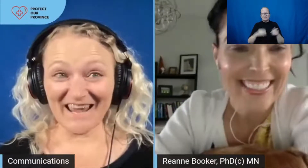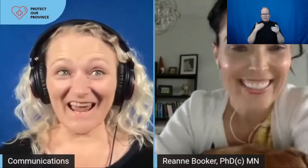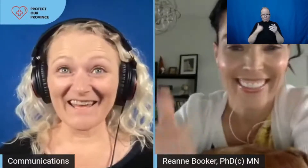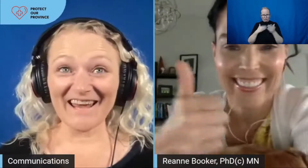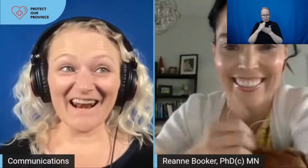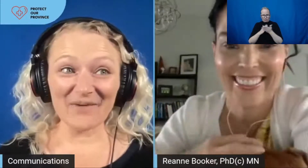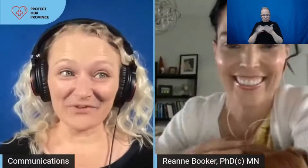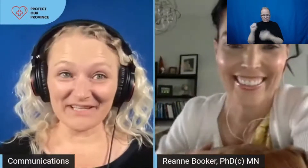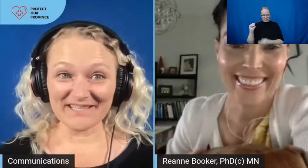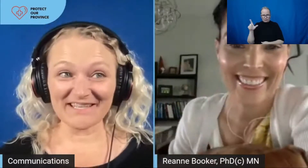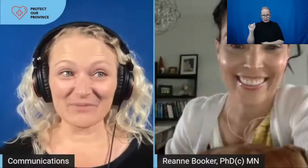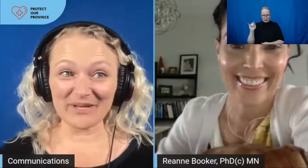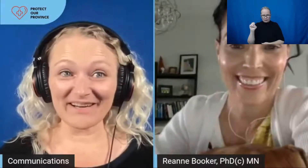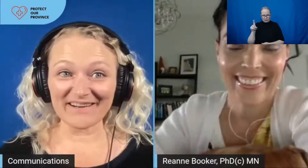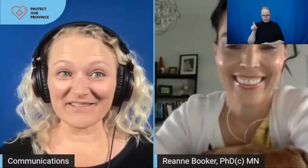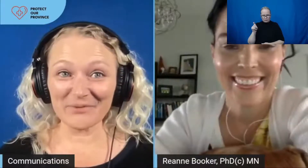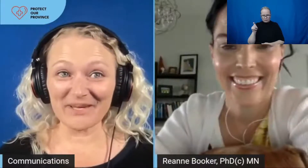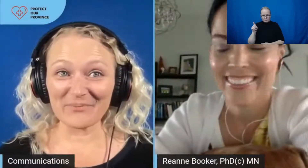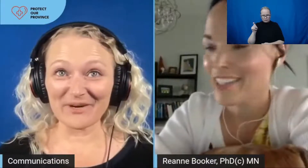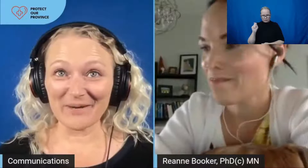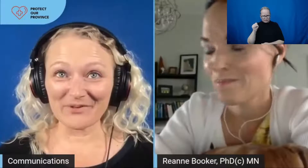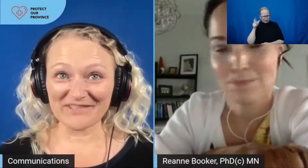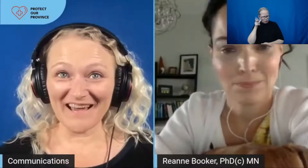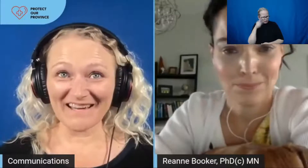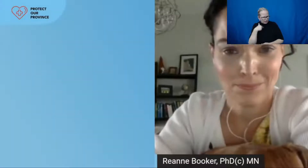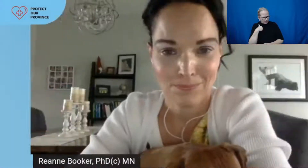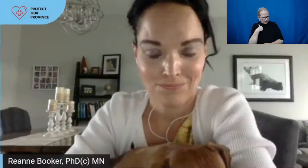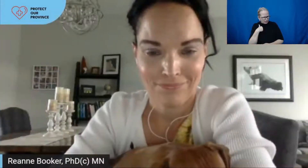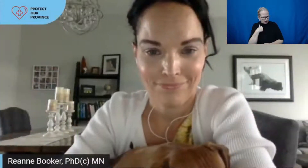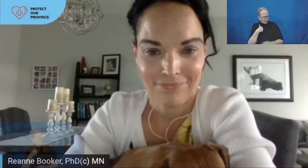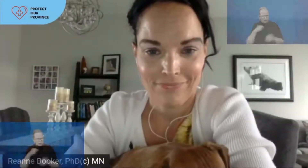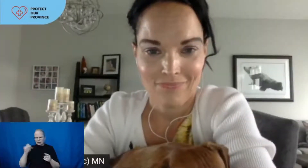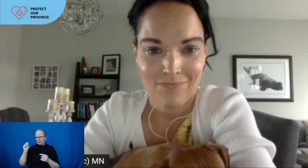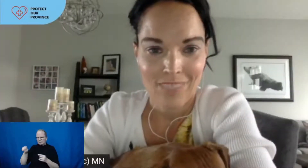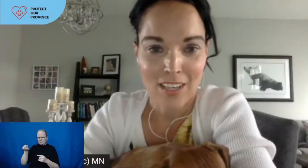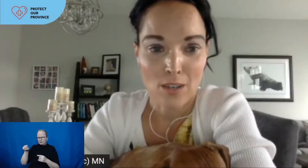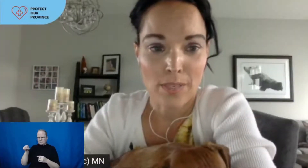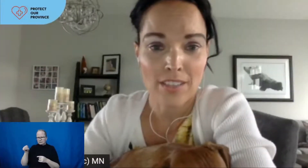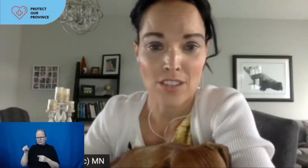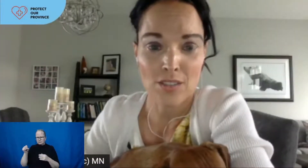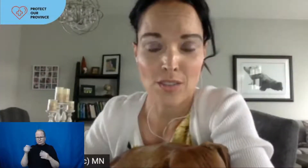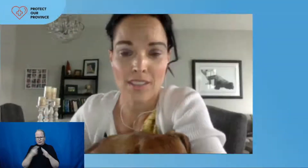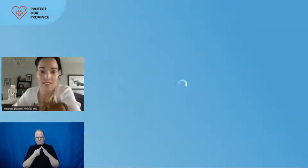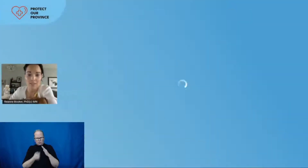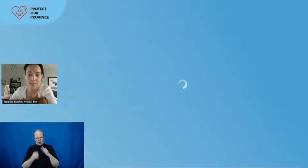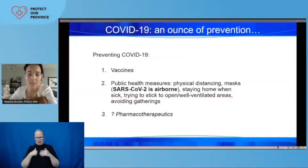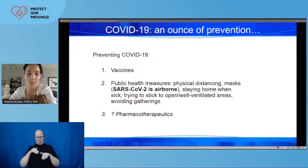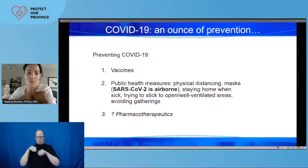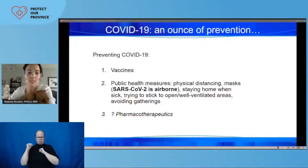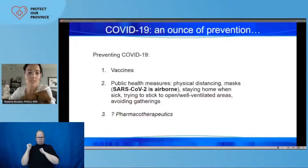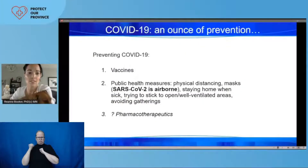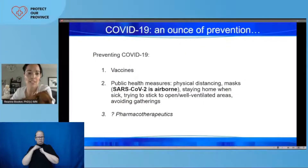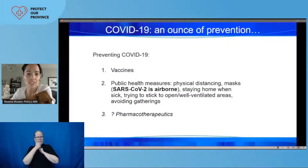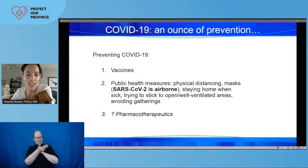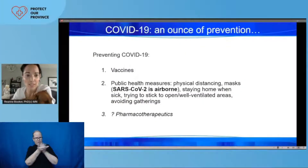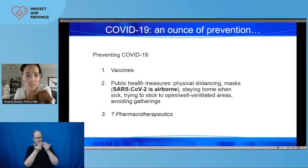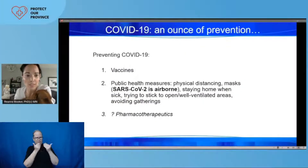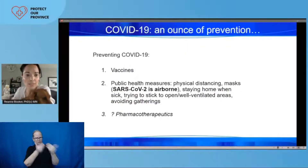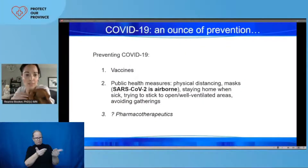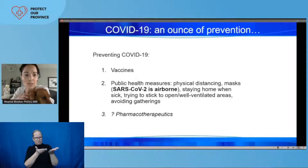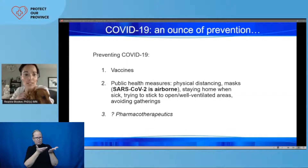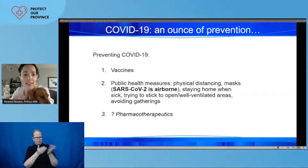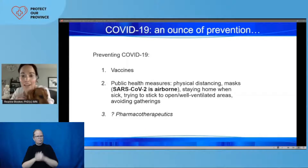Yes, I can. And I'm going to disappear so we can bring up your slides. And I'll reintroduce my little co-presenter today,